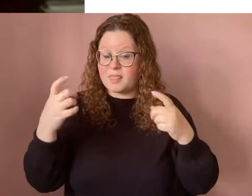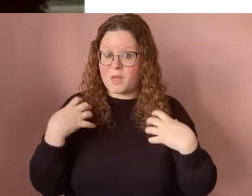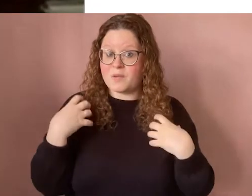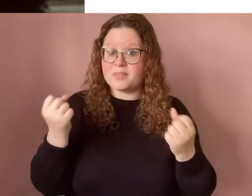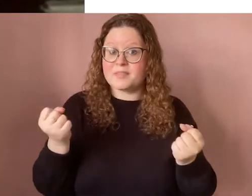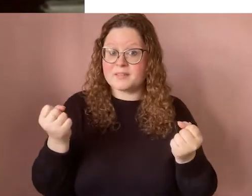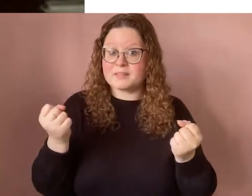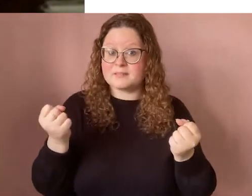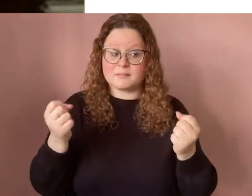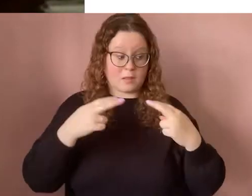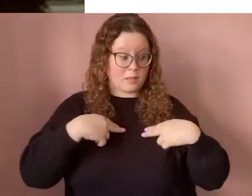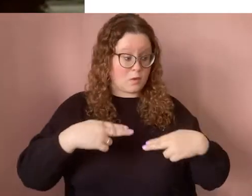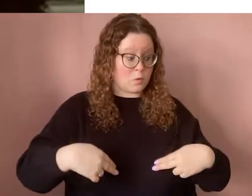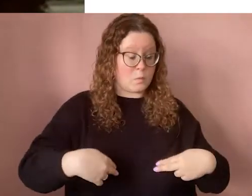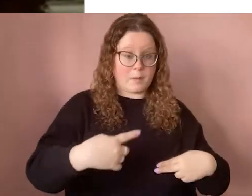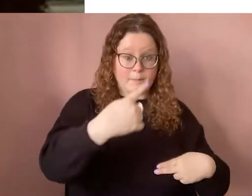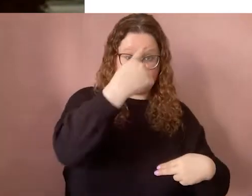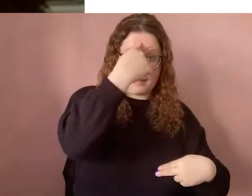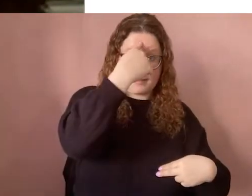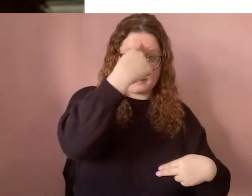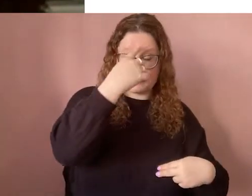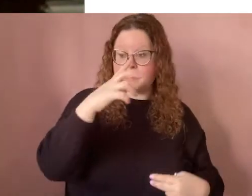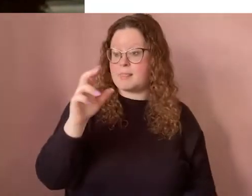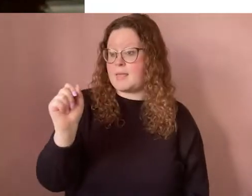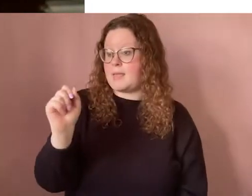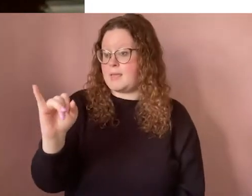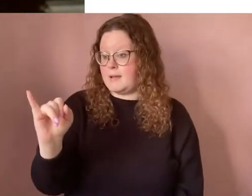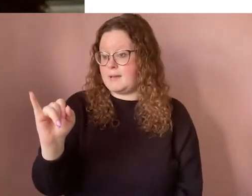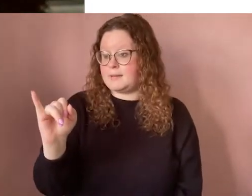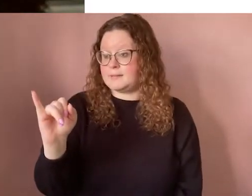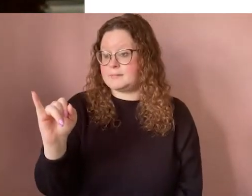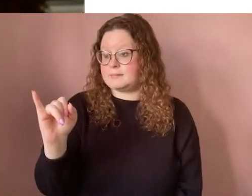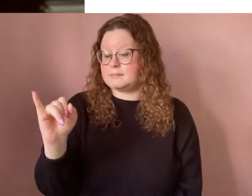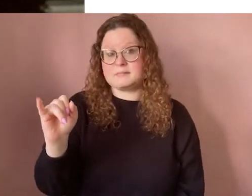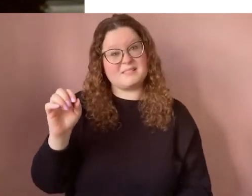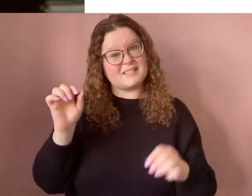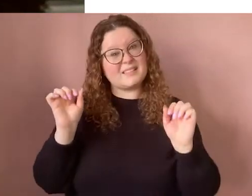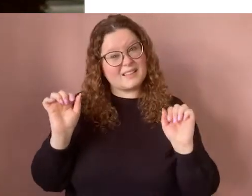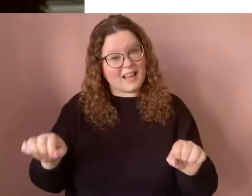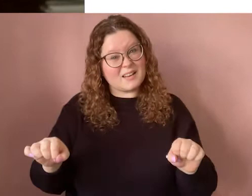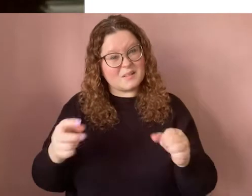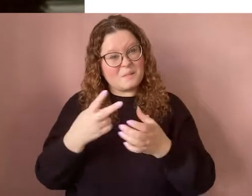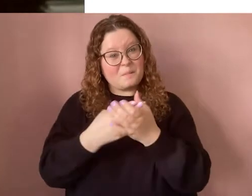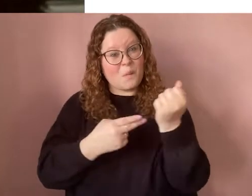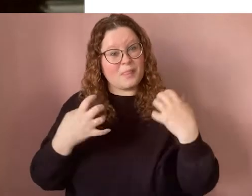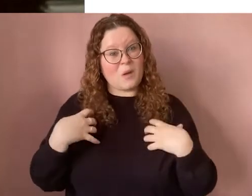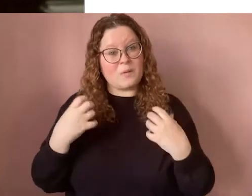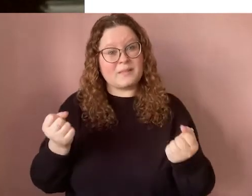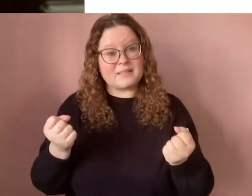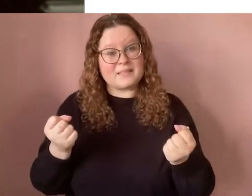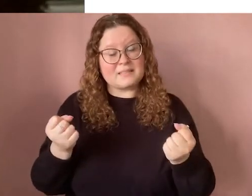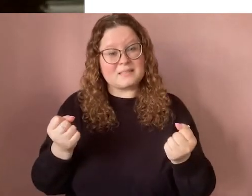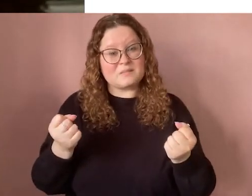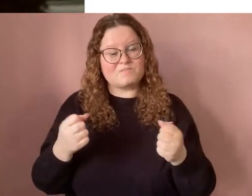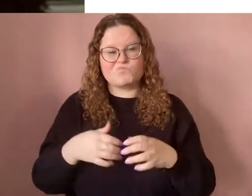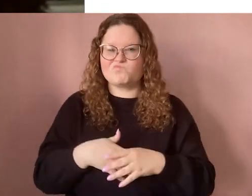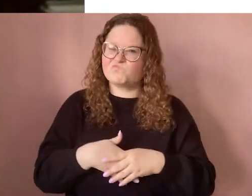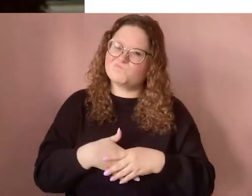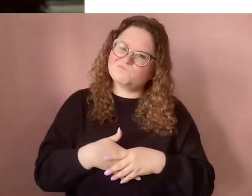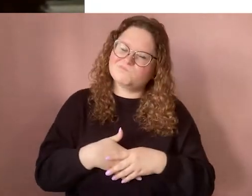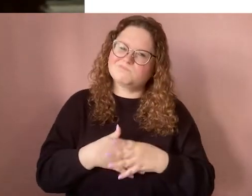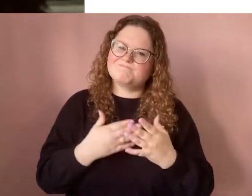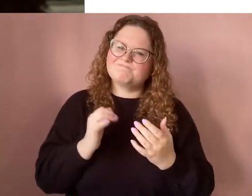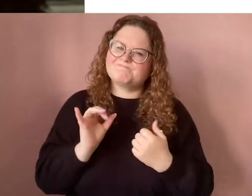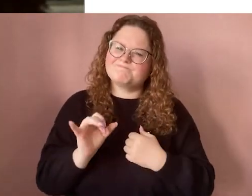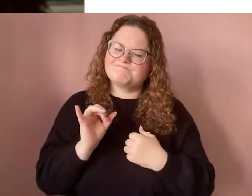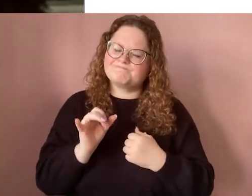that is not human? Can we keep them both healthy? And I must say to you, that's very unclear. And I think we need